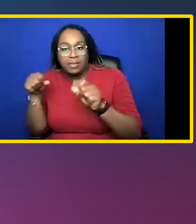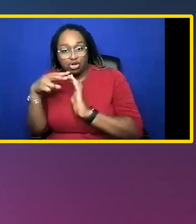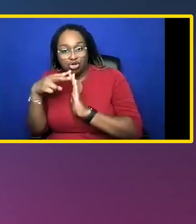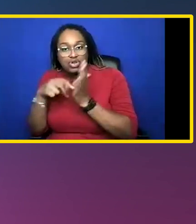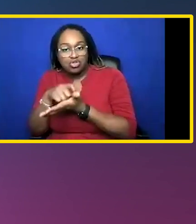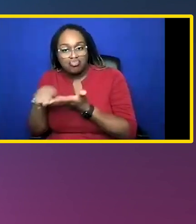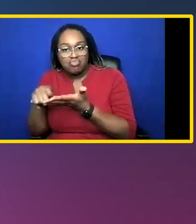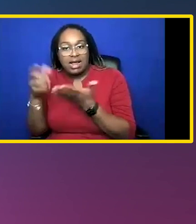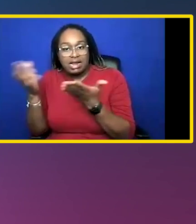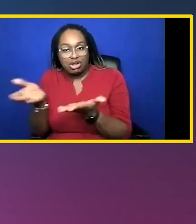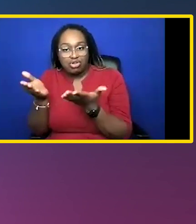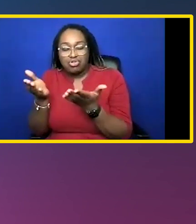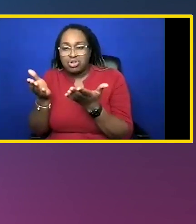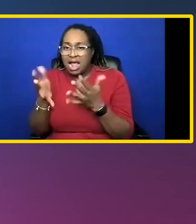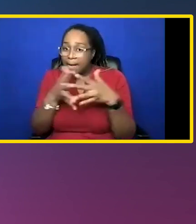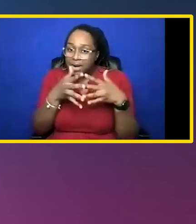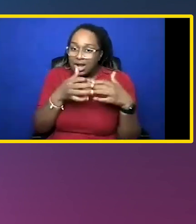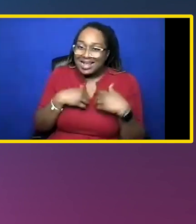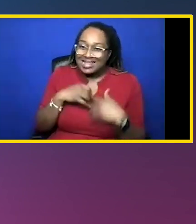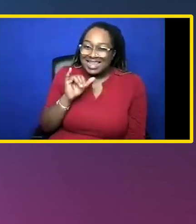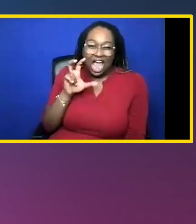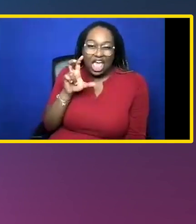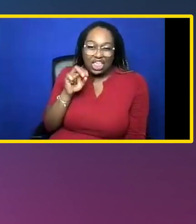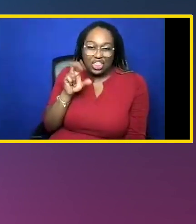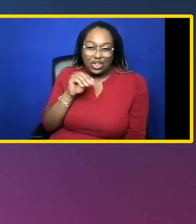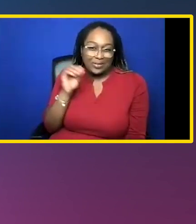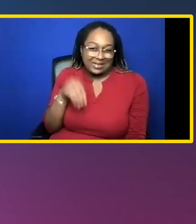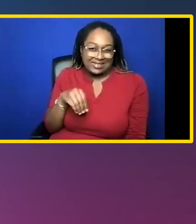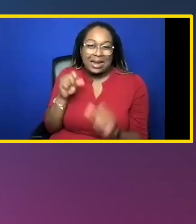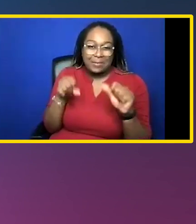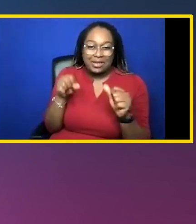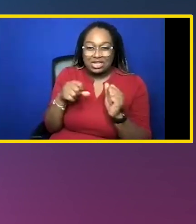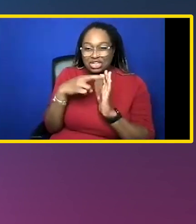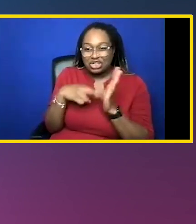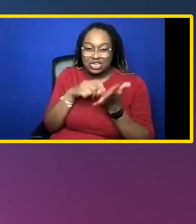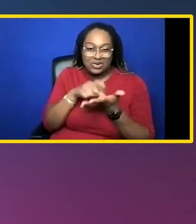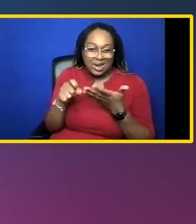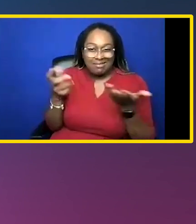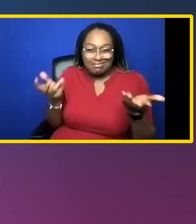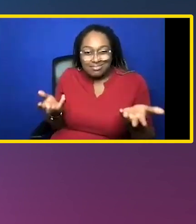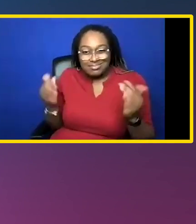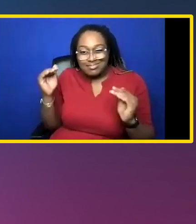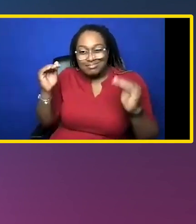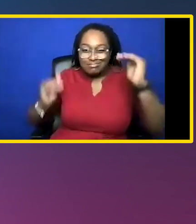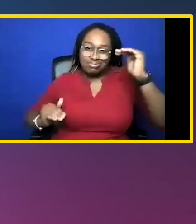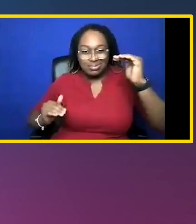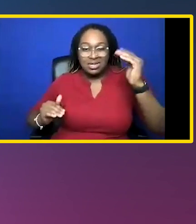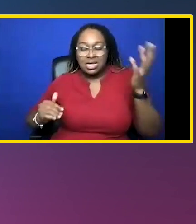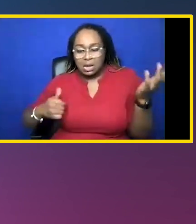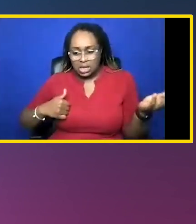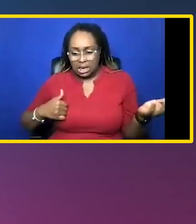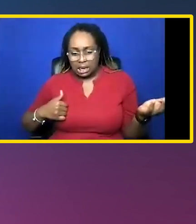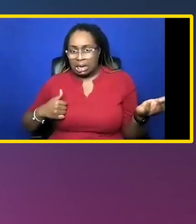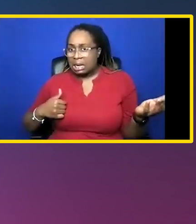You have something like a 30% literacy rate. And it was oh my